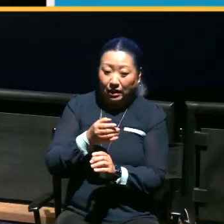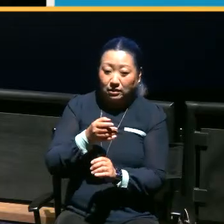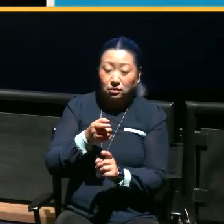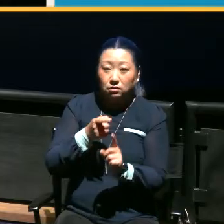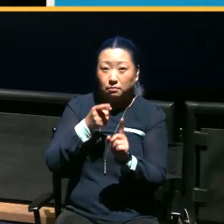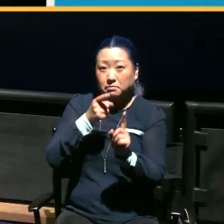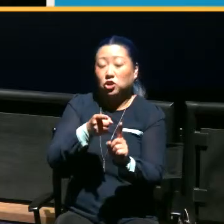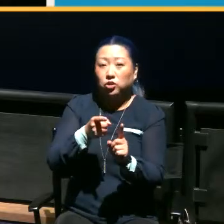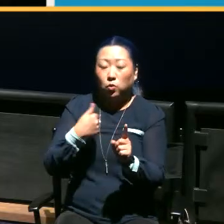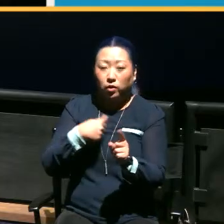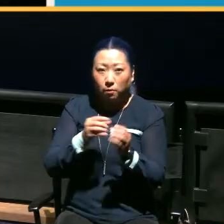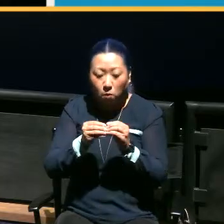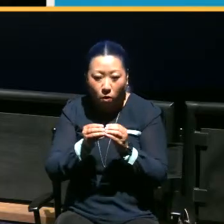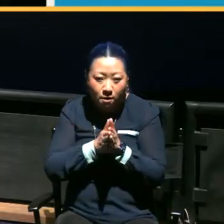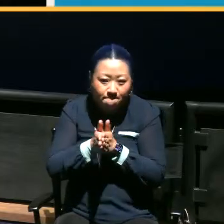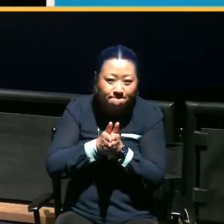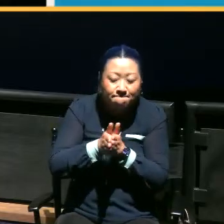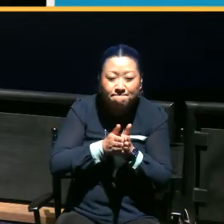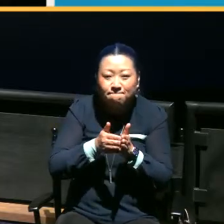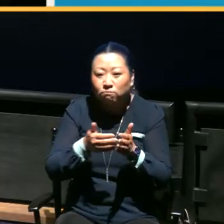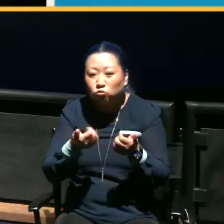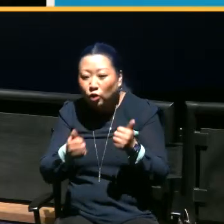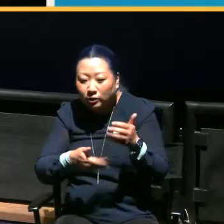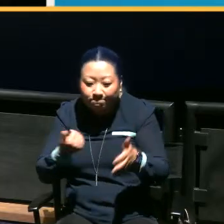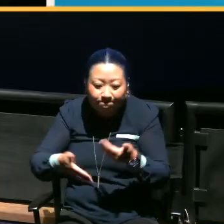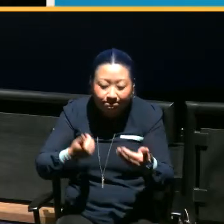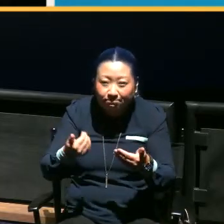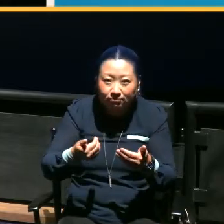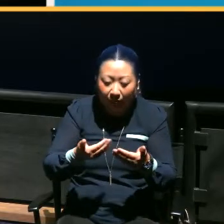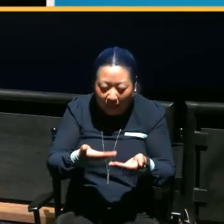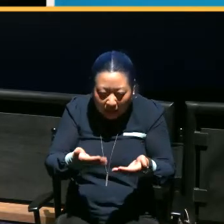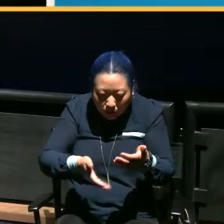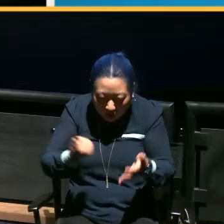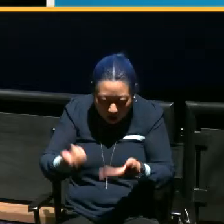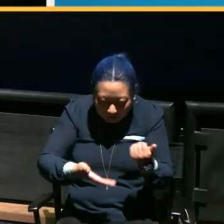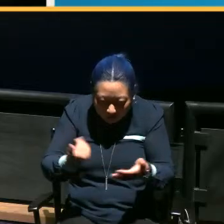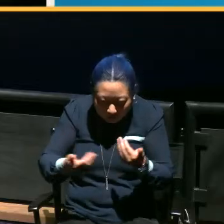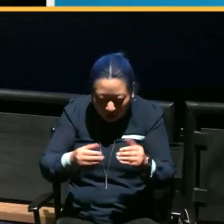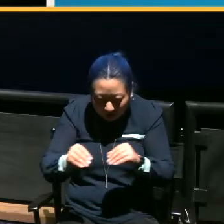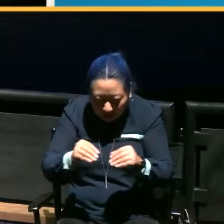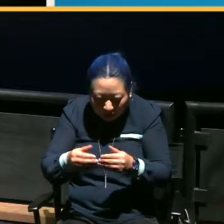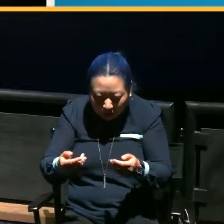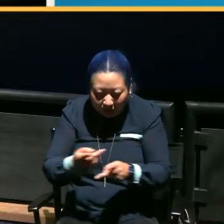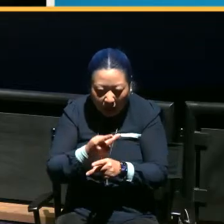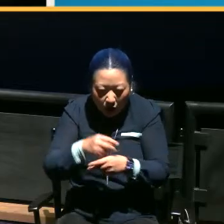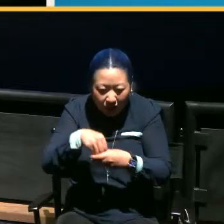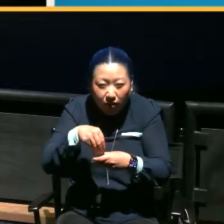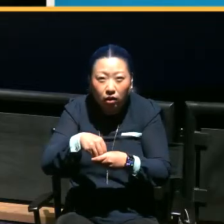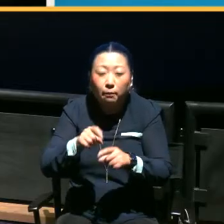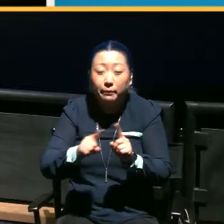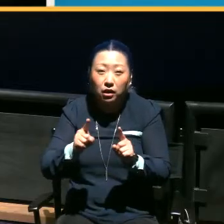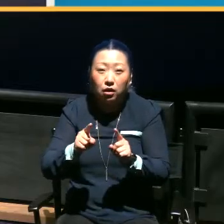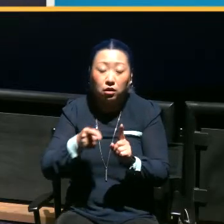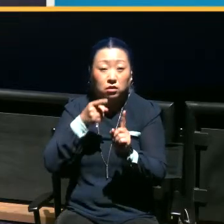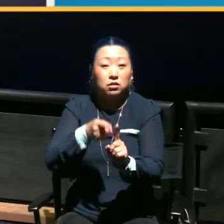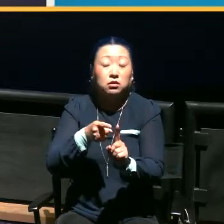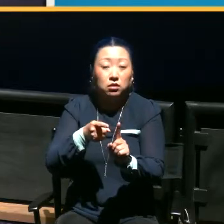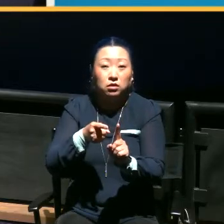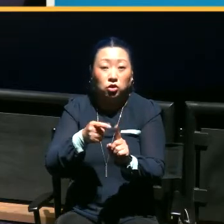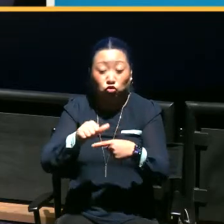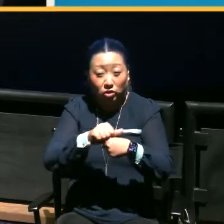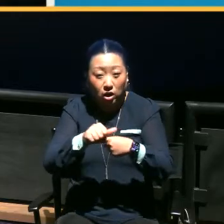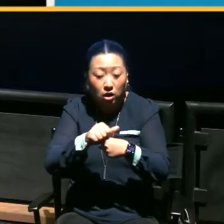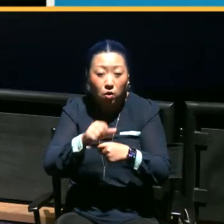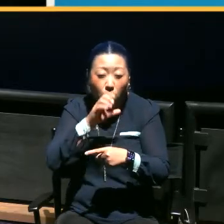more ambitious and taking things apart that we never thought we could take apart to repair them. But the basic drill was remove the old piece, stow